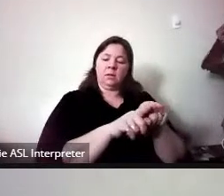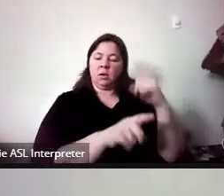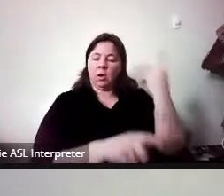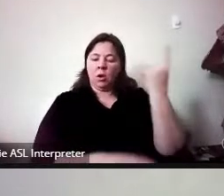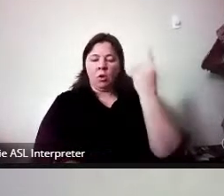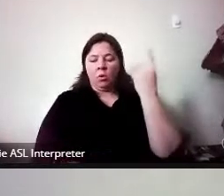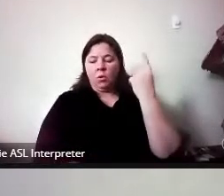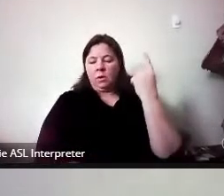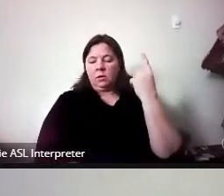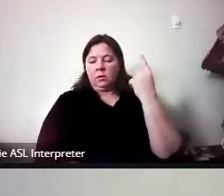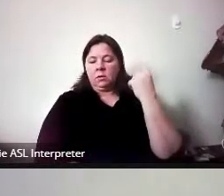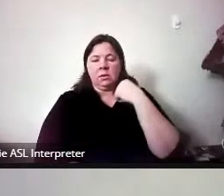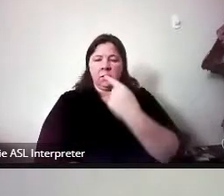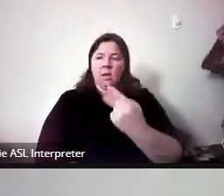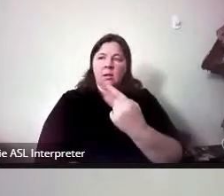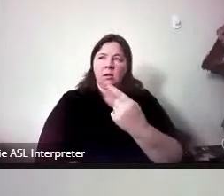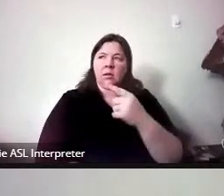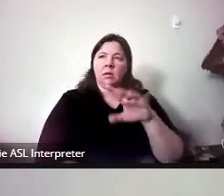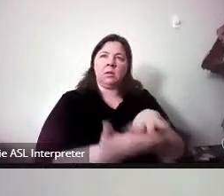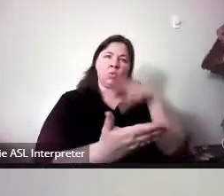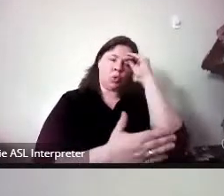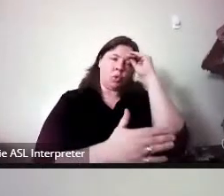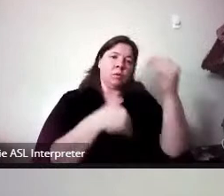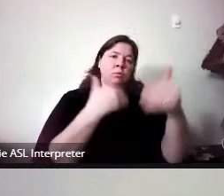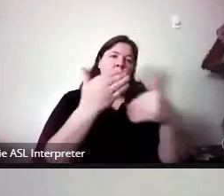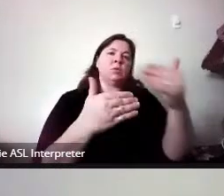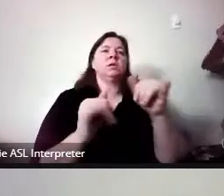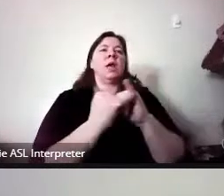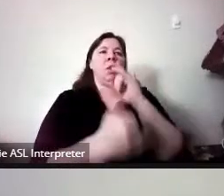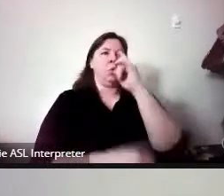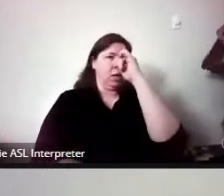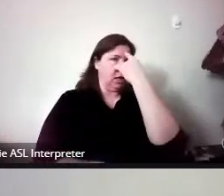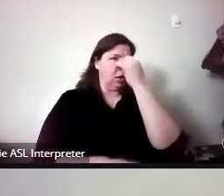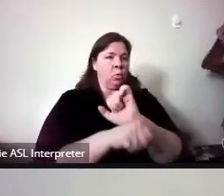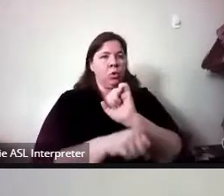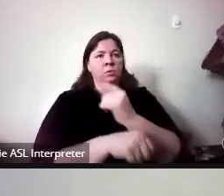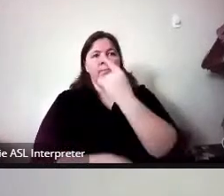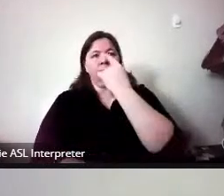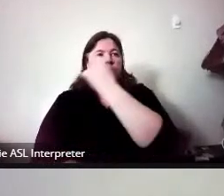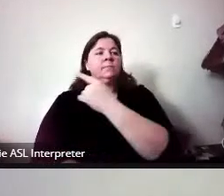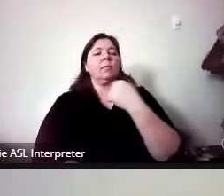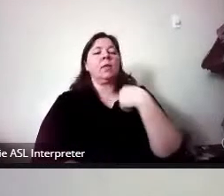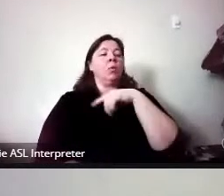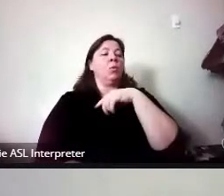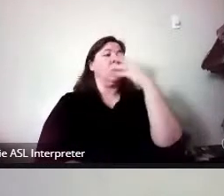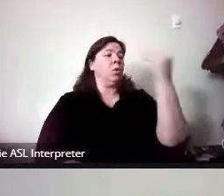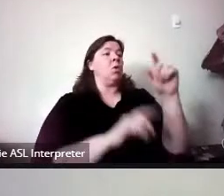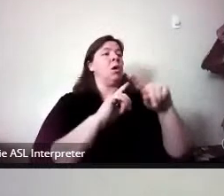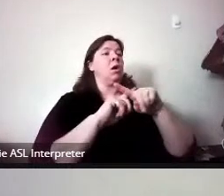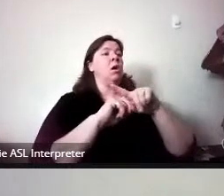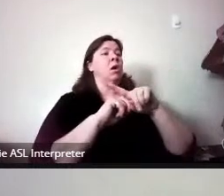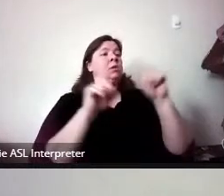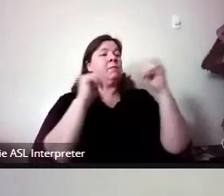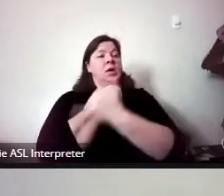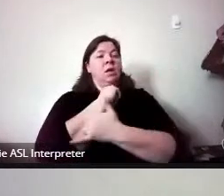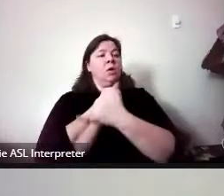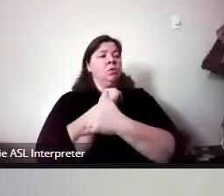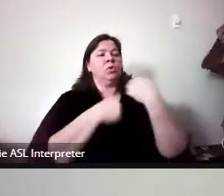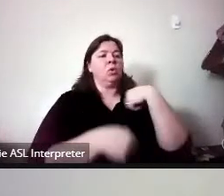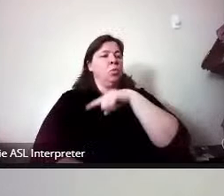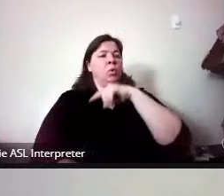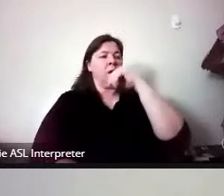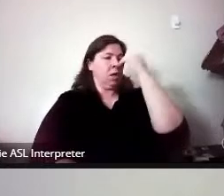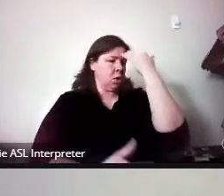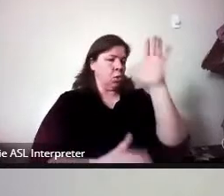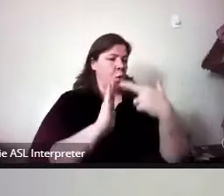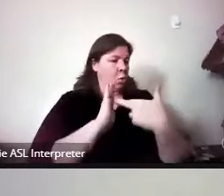always tell that he's learning the process, when we go to some other country, we don't know what are